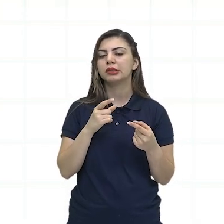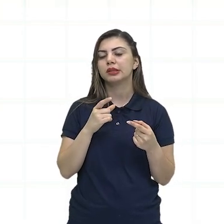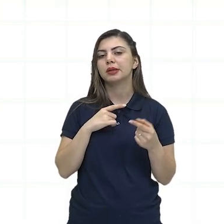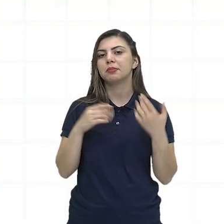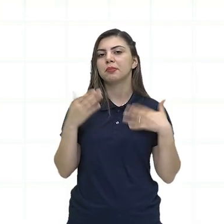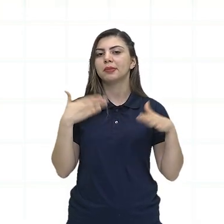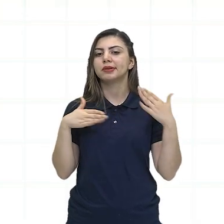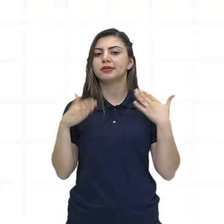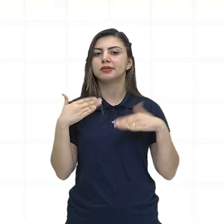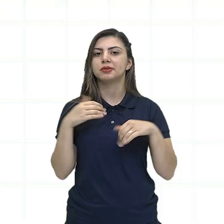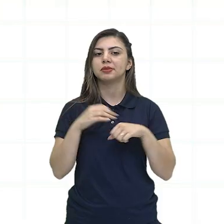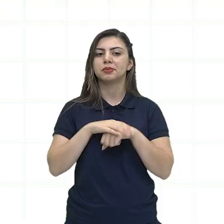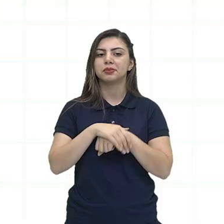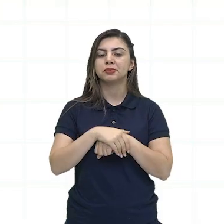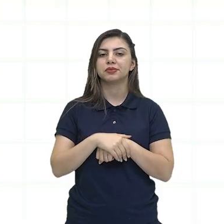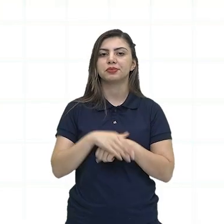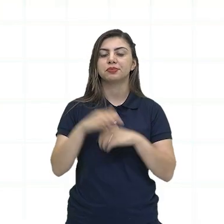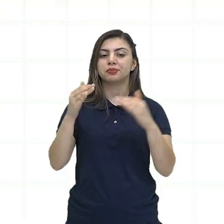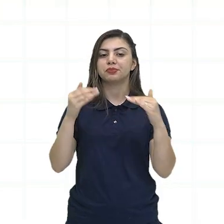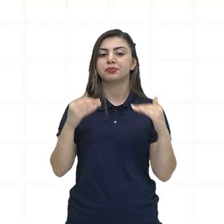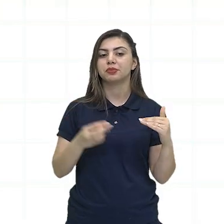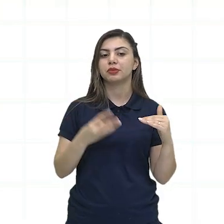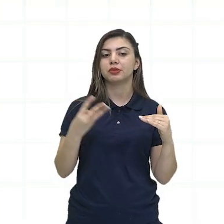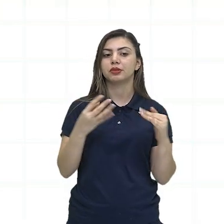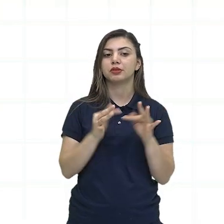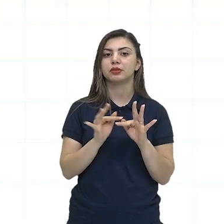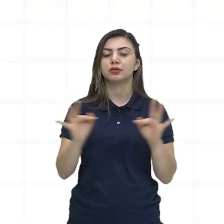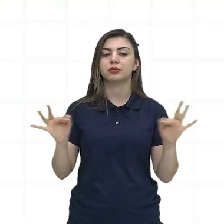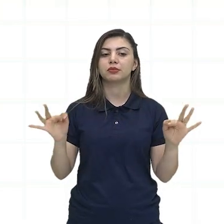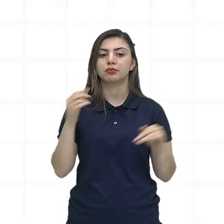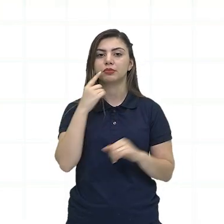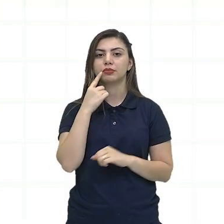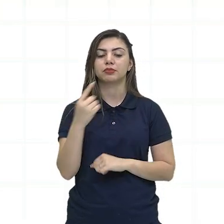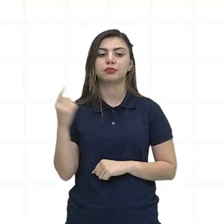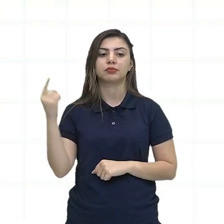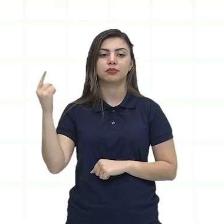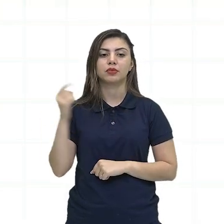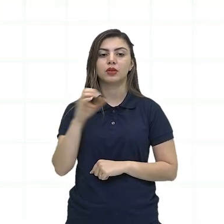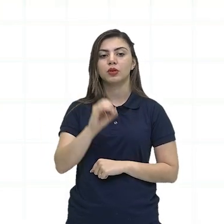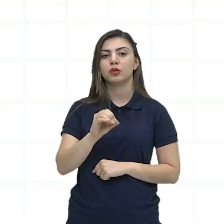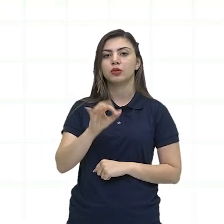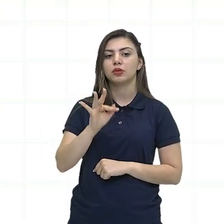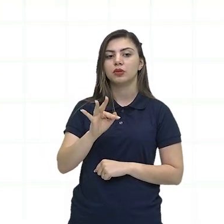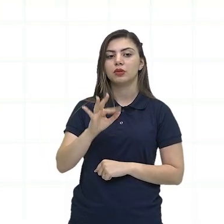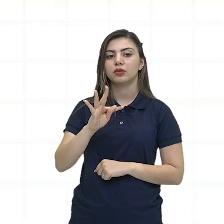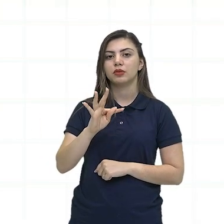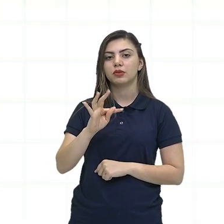geralmente, ok? Aqui na terceira, I often